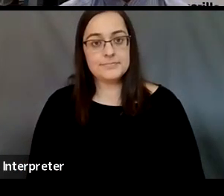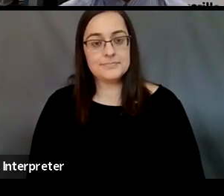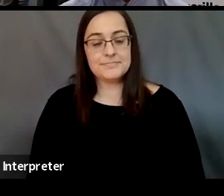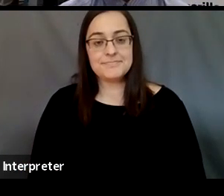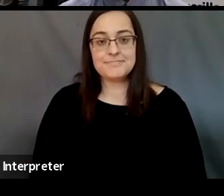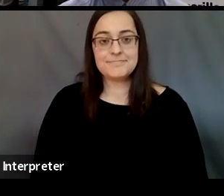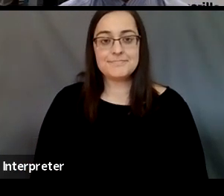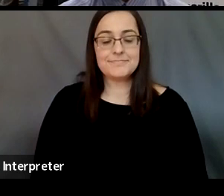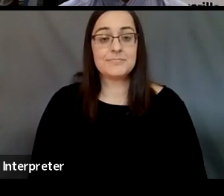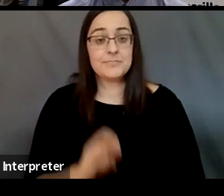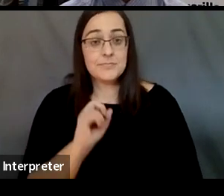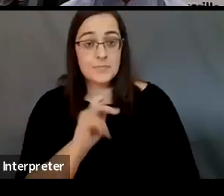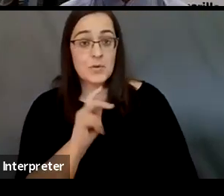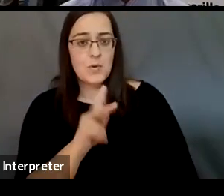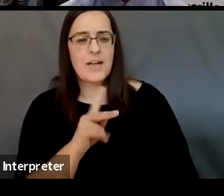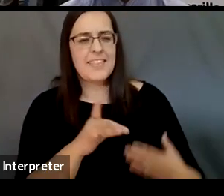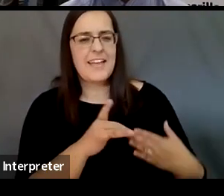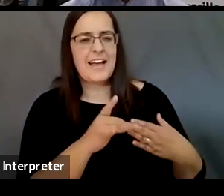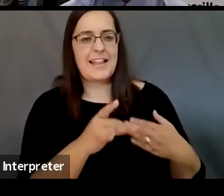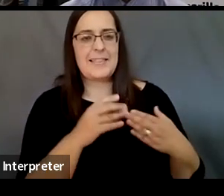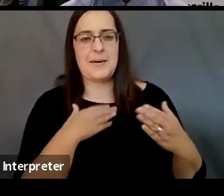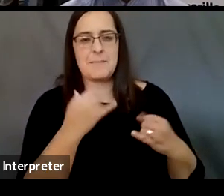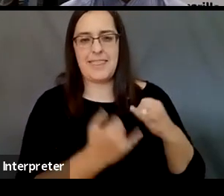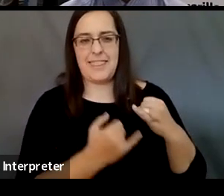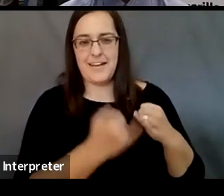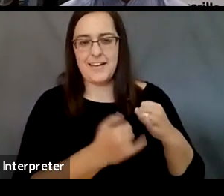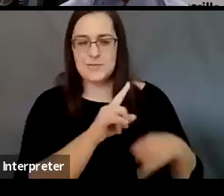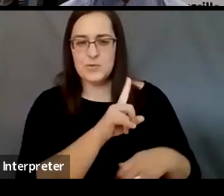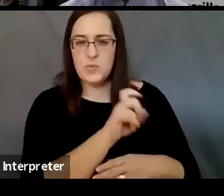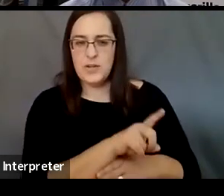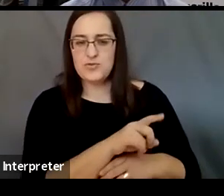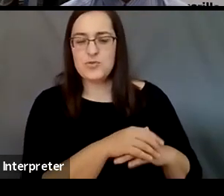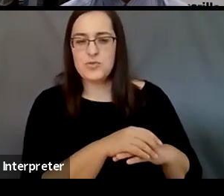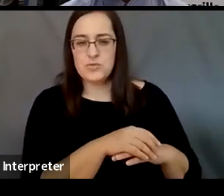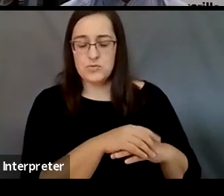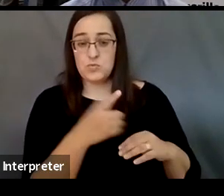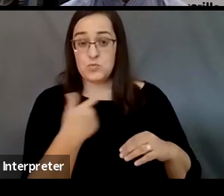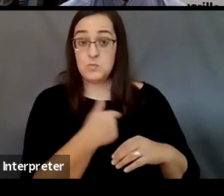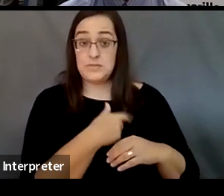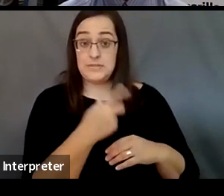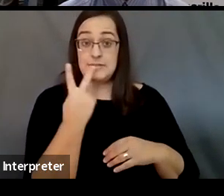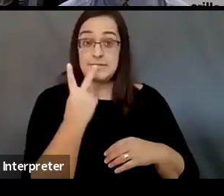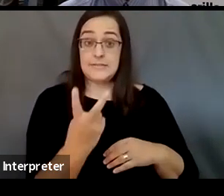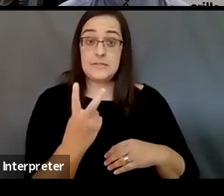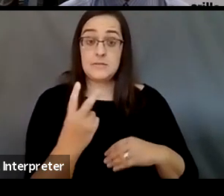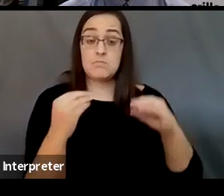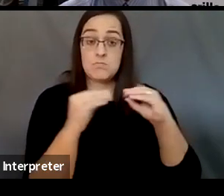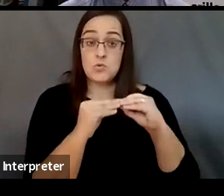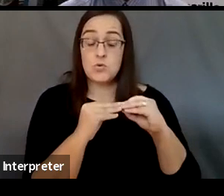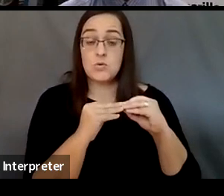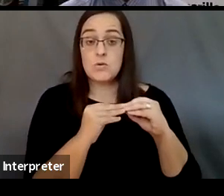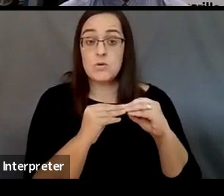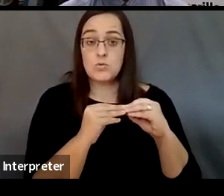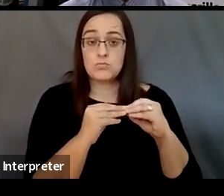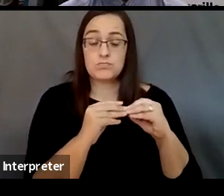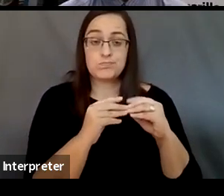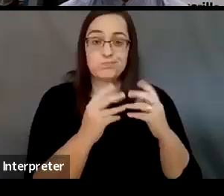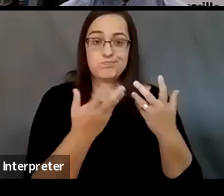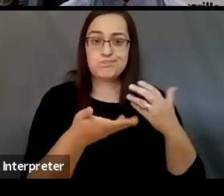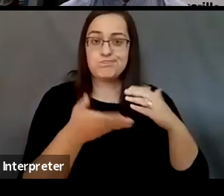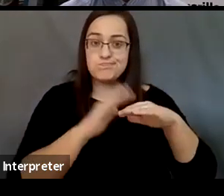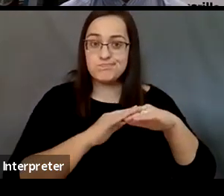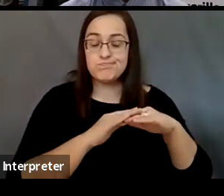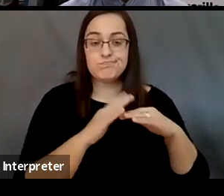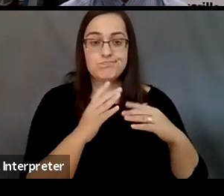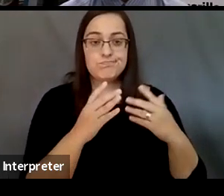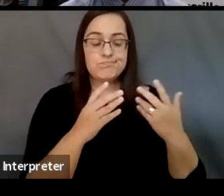Alrighty, and that kind of leads into my last question. Are we seeing more or an increase